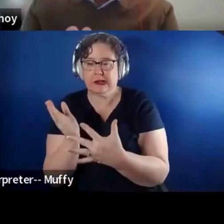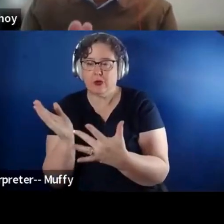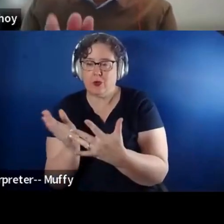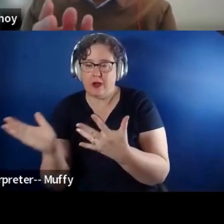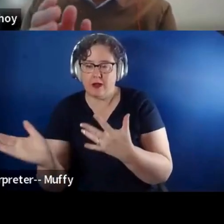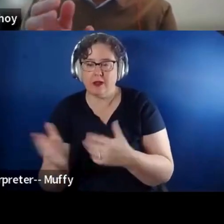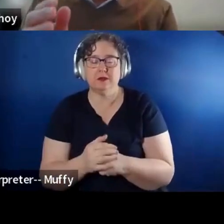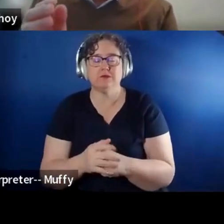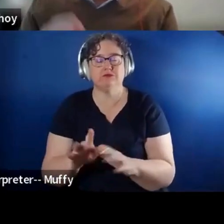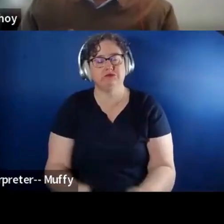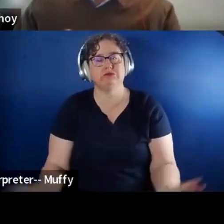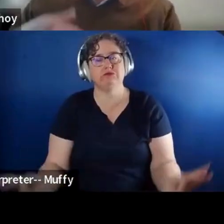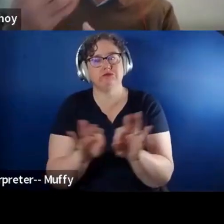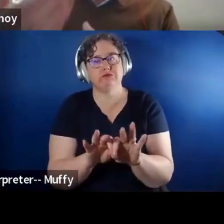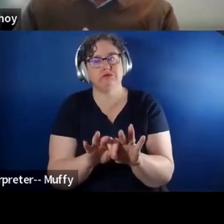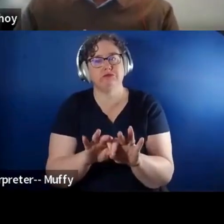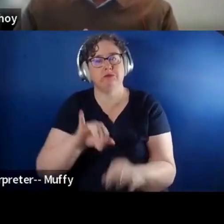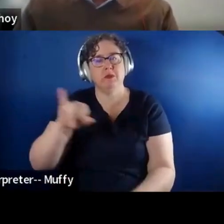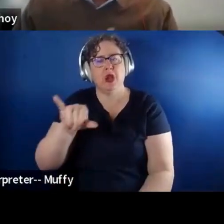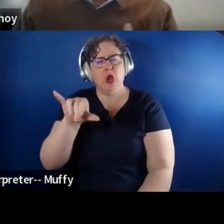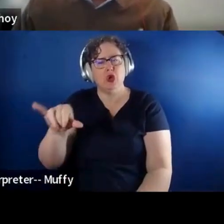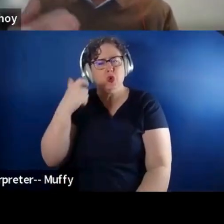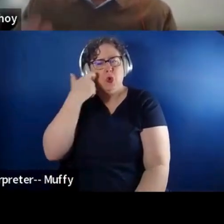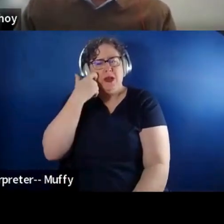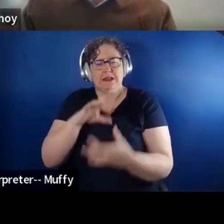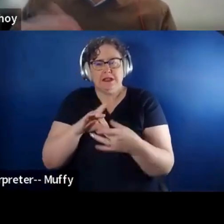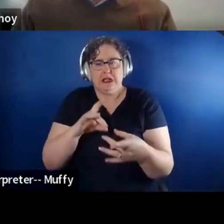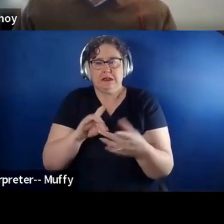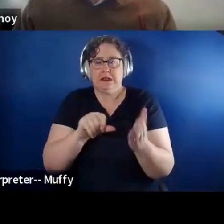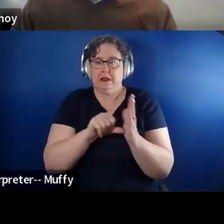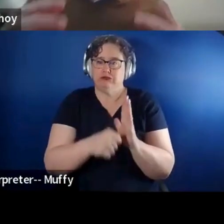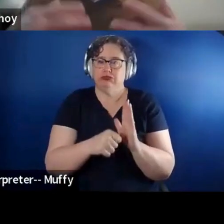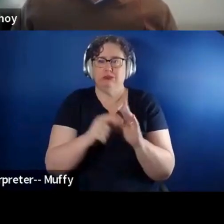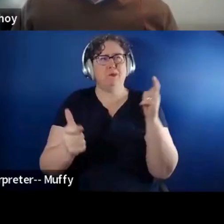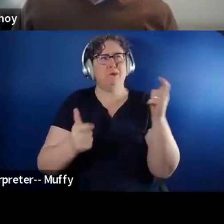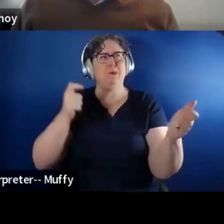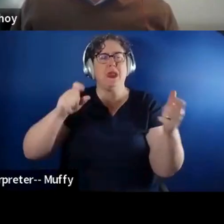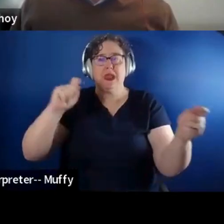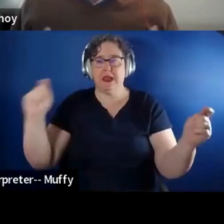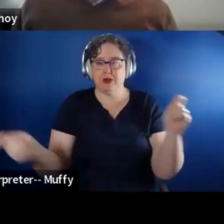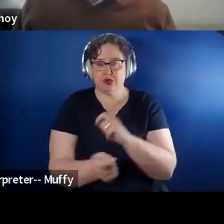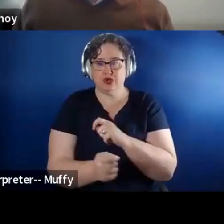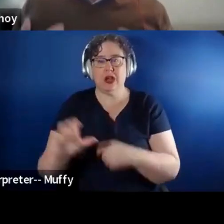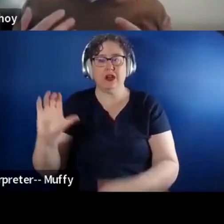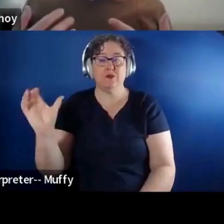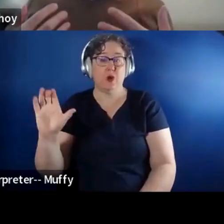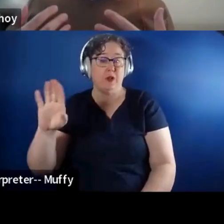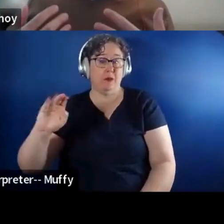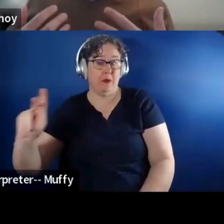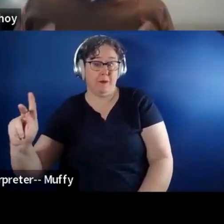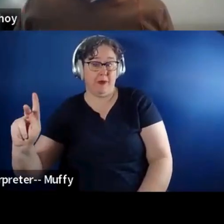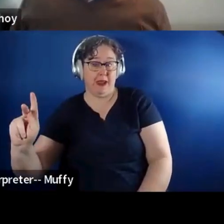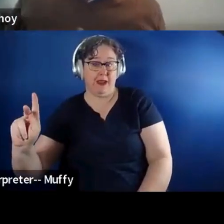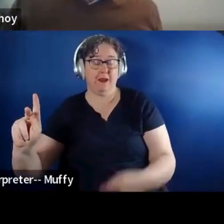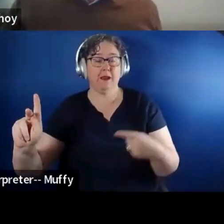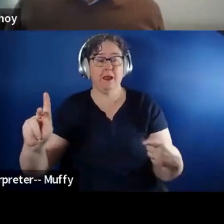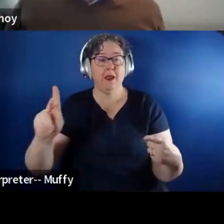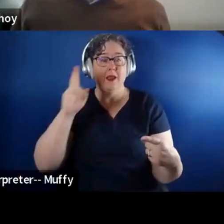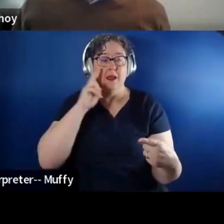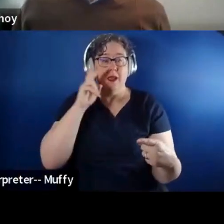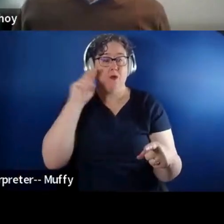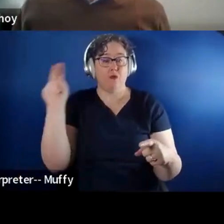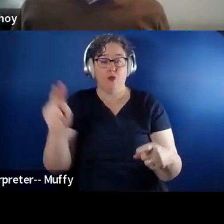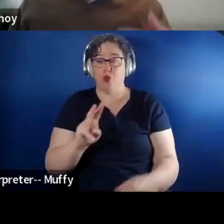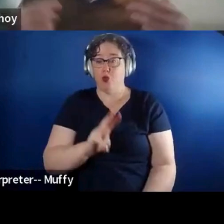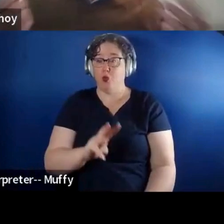Joy said that I just want to reiterate, that's another major change for Columbia Bank. We are now, if you've gone to our